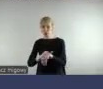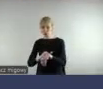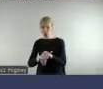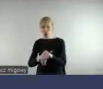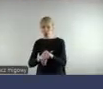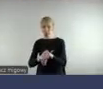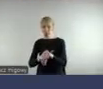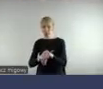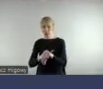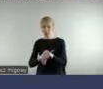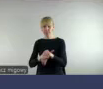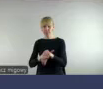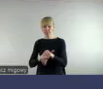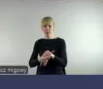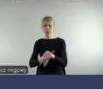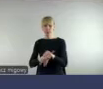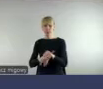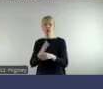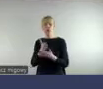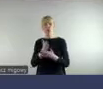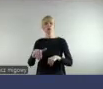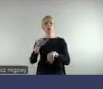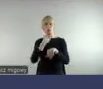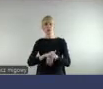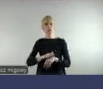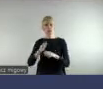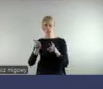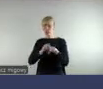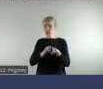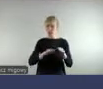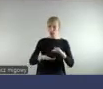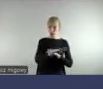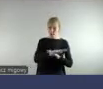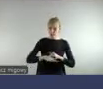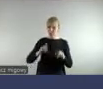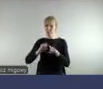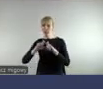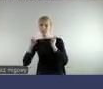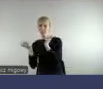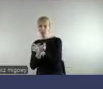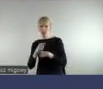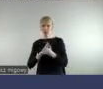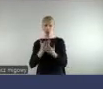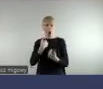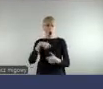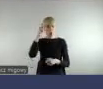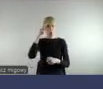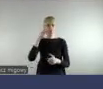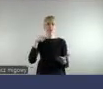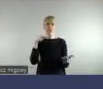level. So the main goal is to identify risks and hazards and